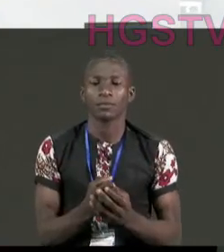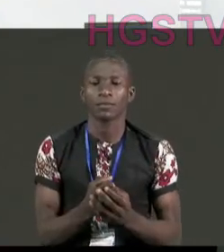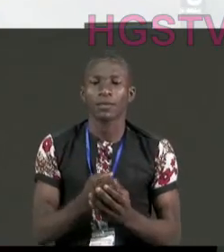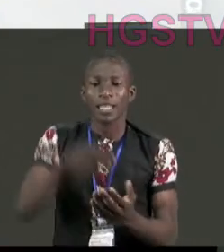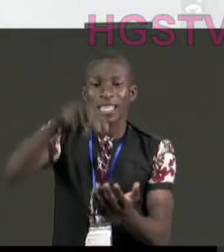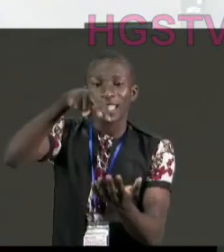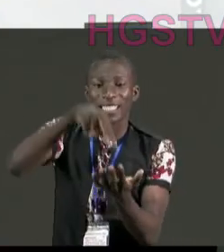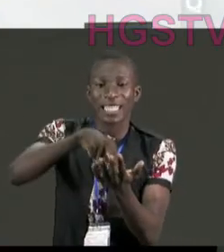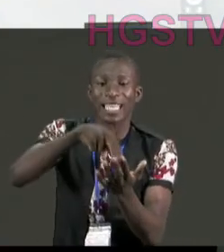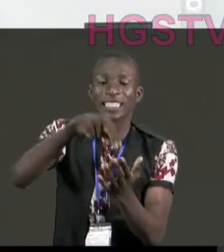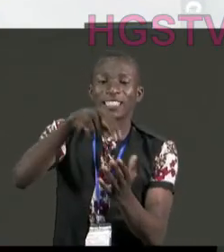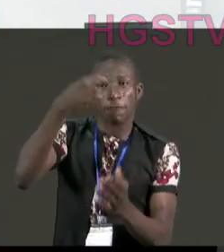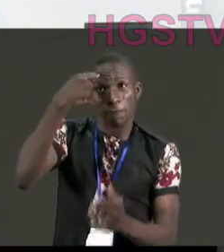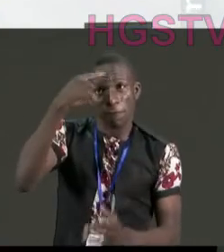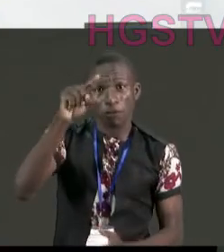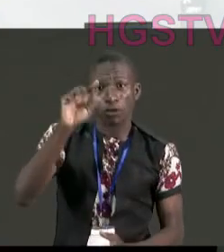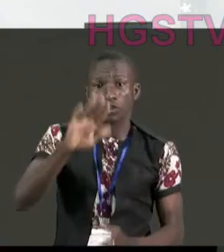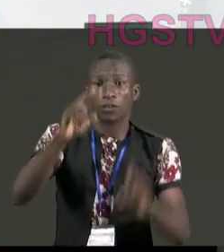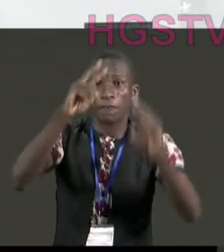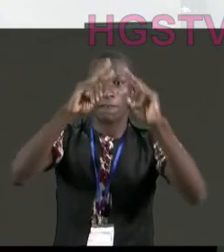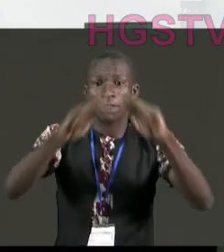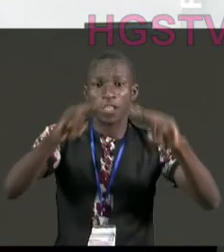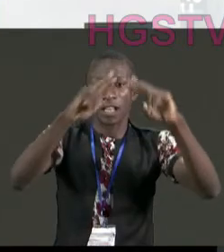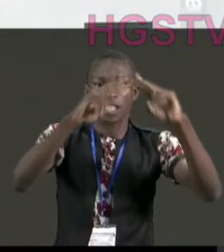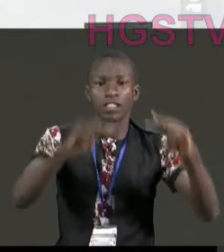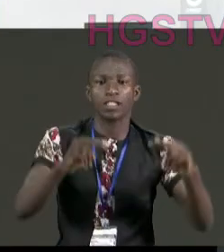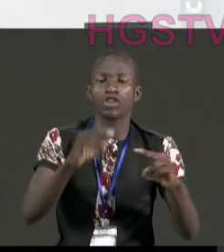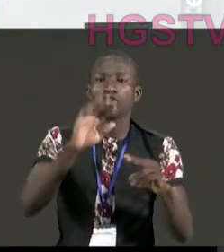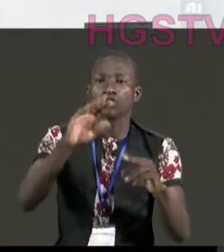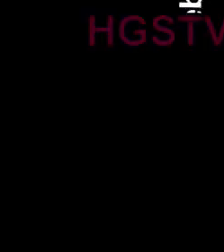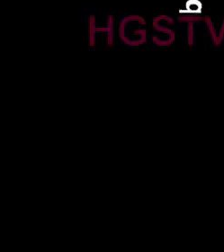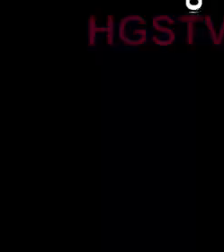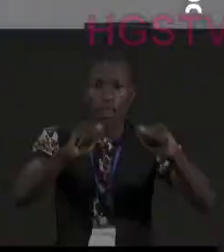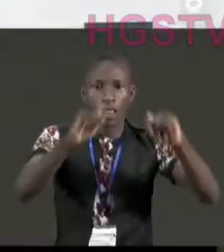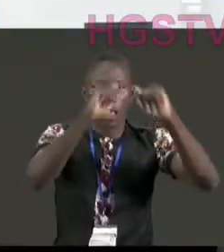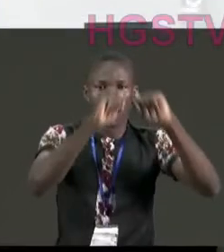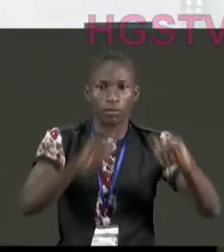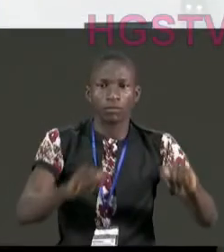Stand in the gap for your village, your town,